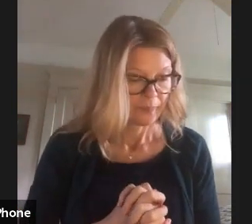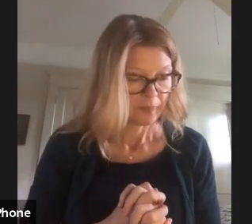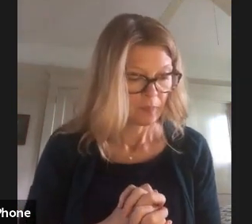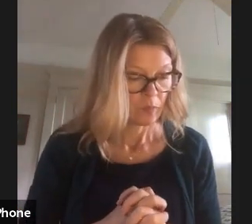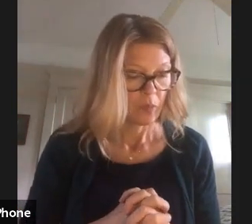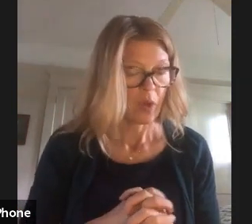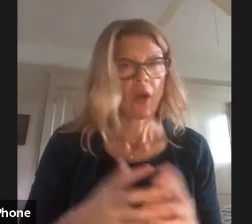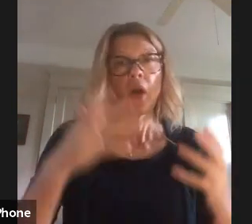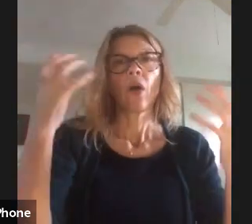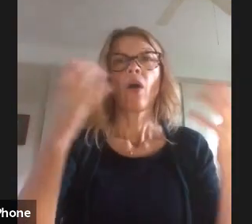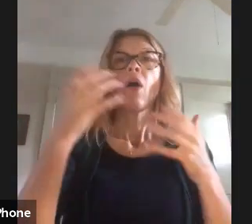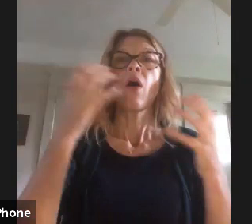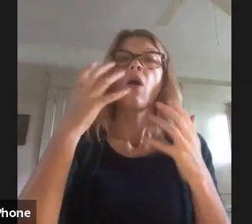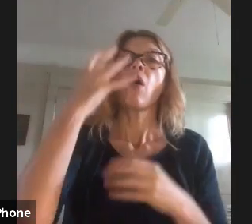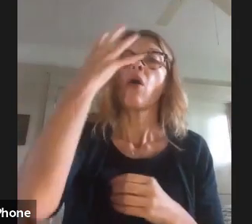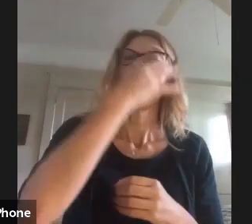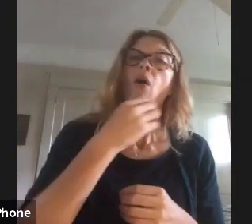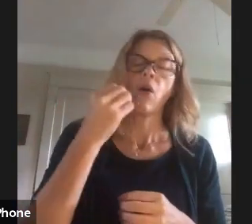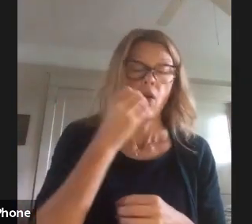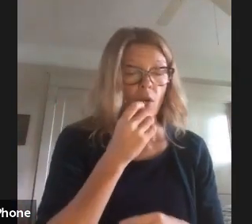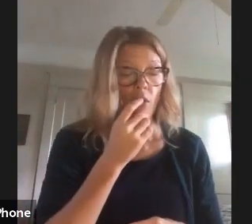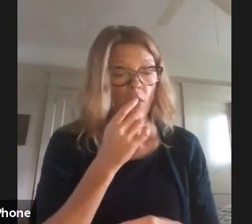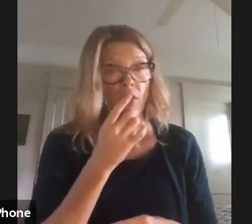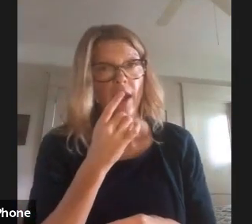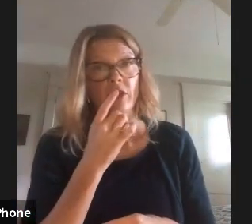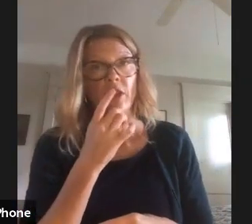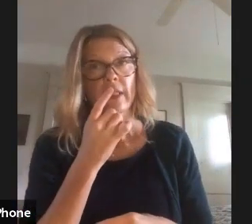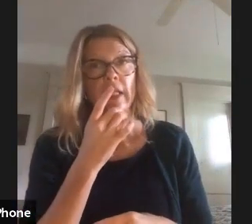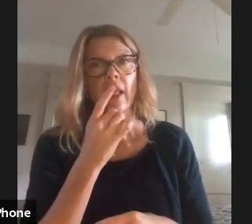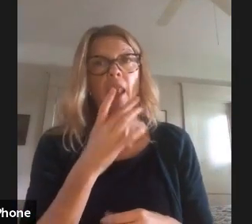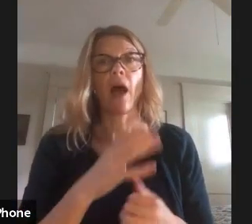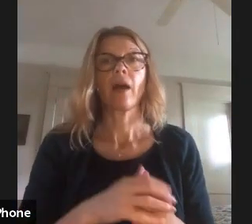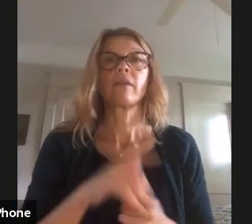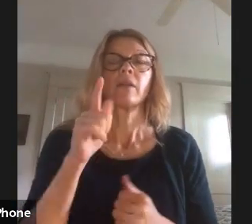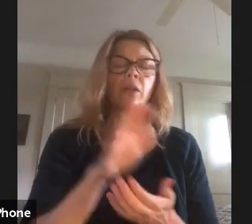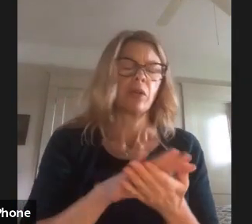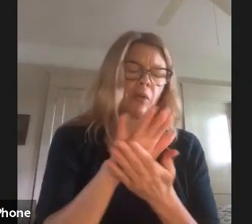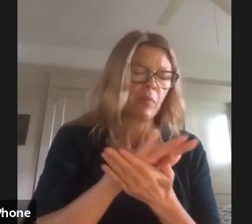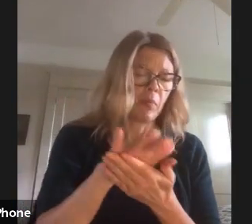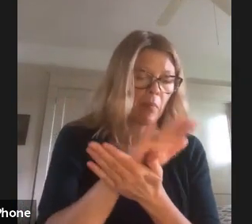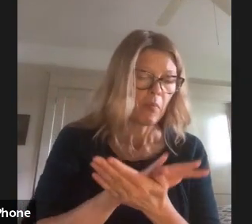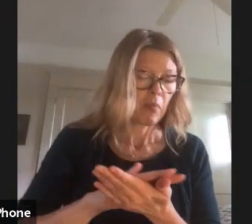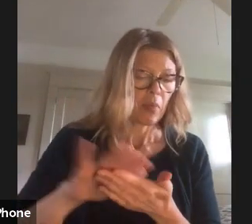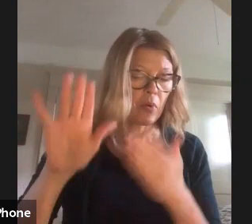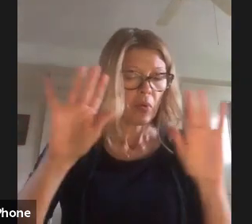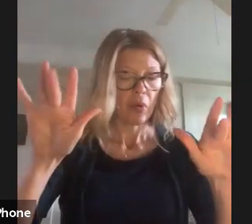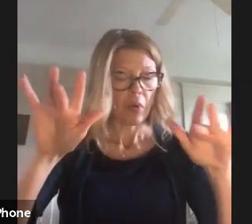O gracious light, pure brightness of